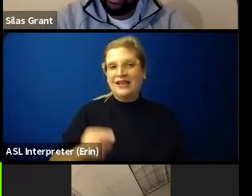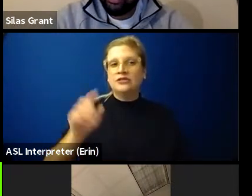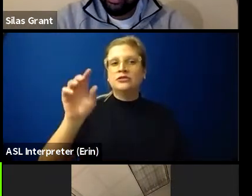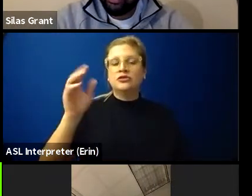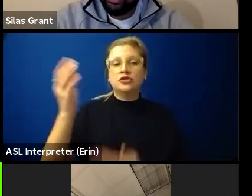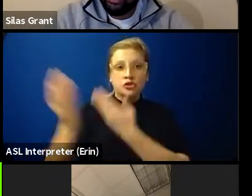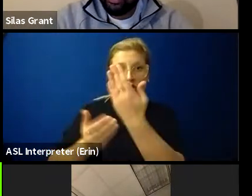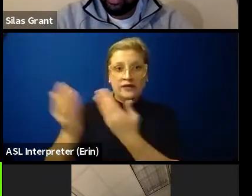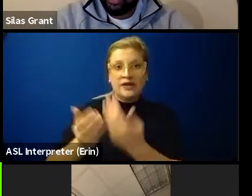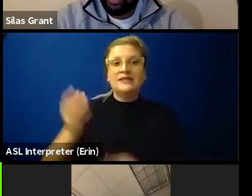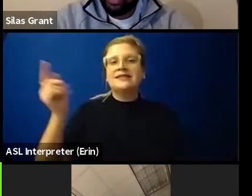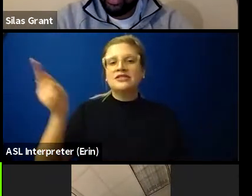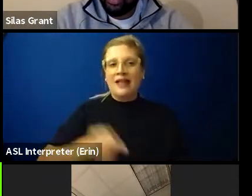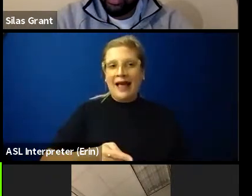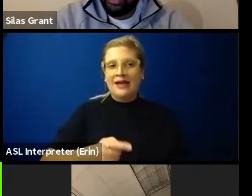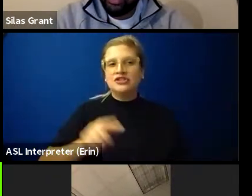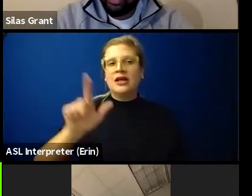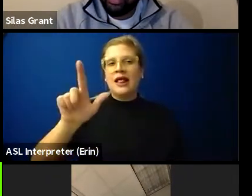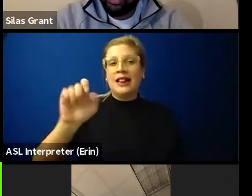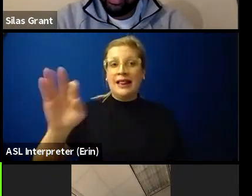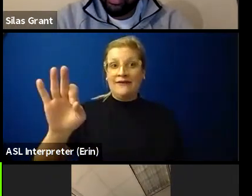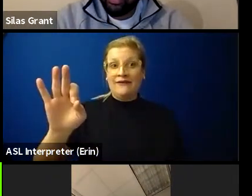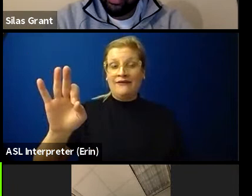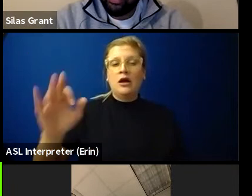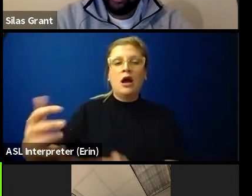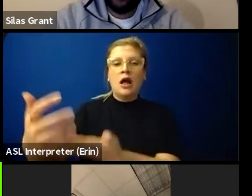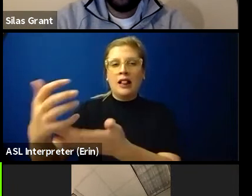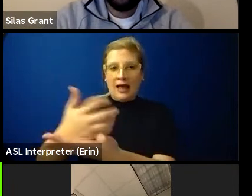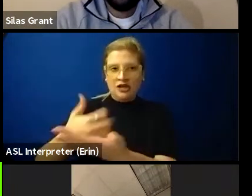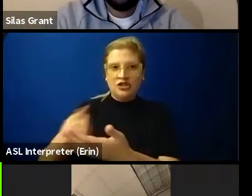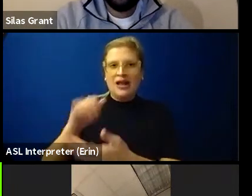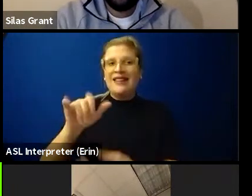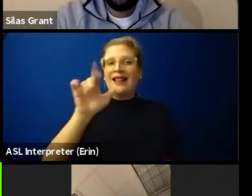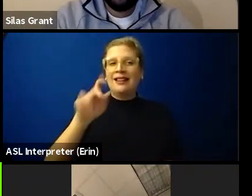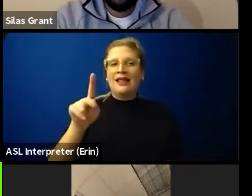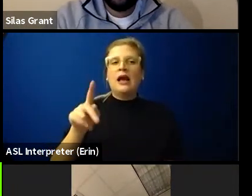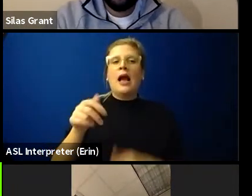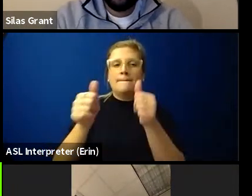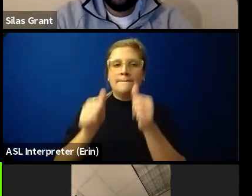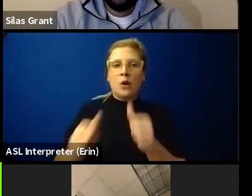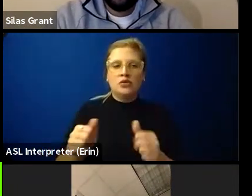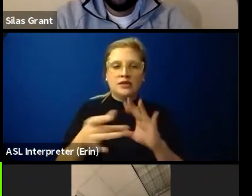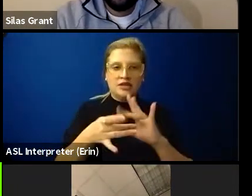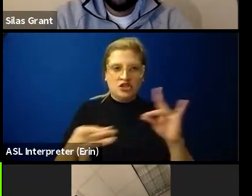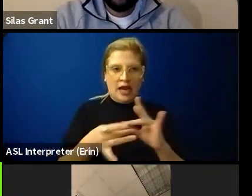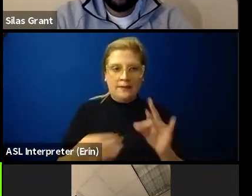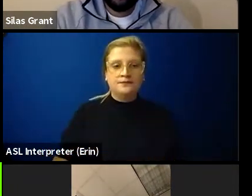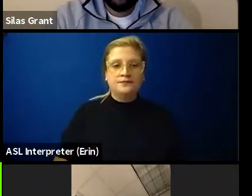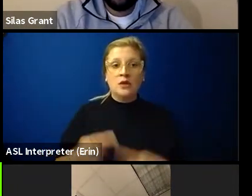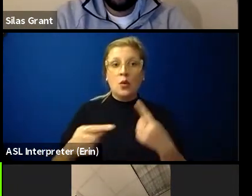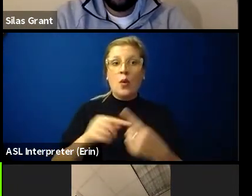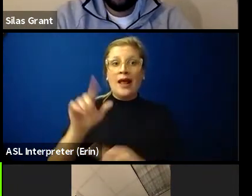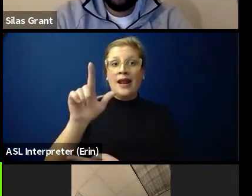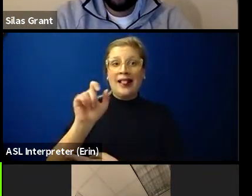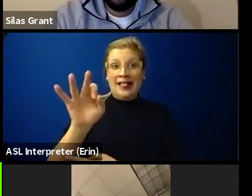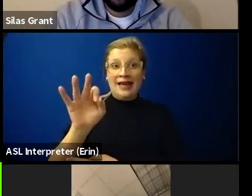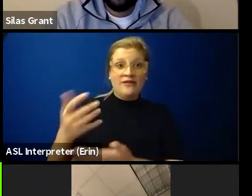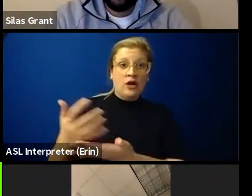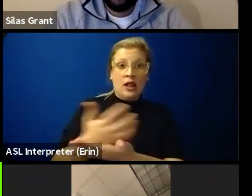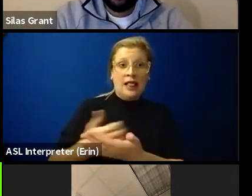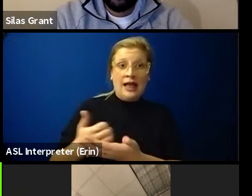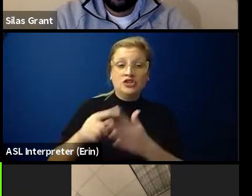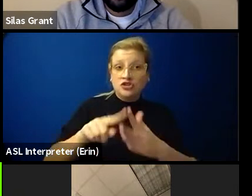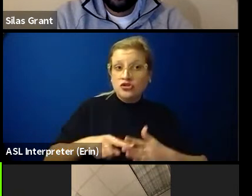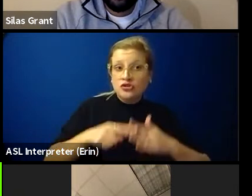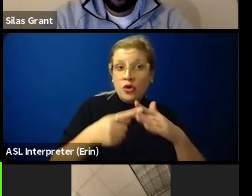/service/leaf collection. I will also drop that link into the chat. When a leaf collection campaign was launched, district